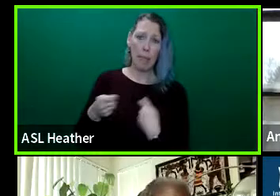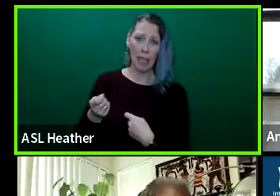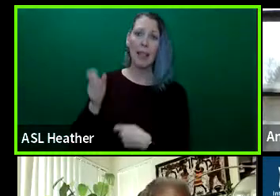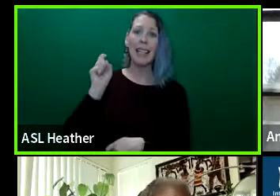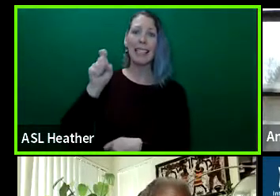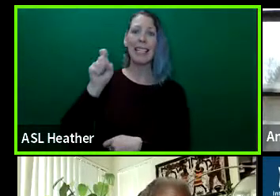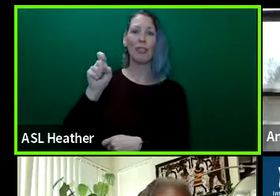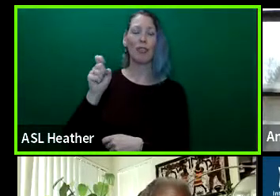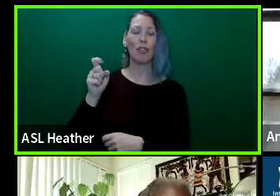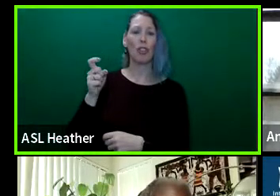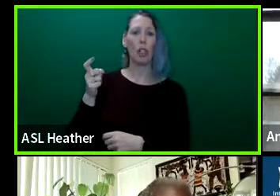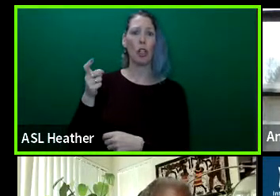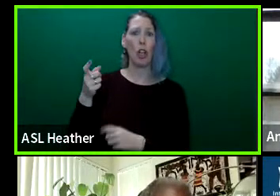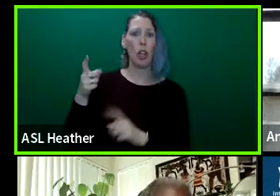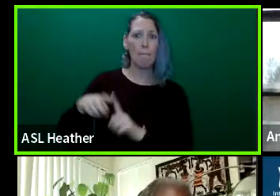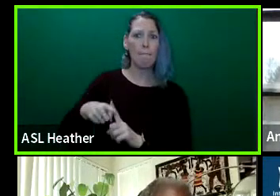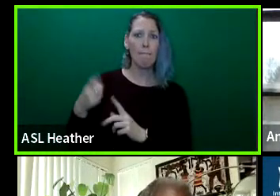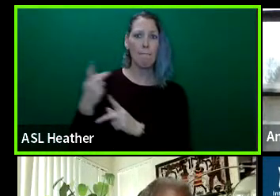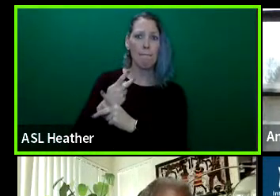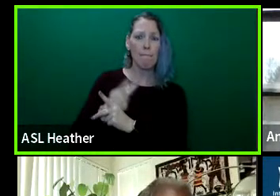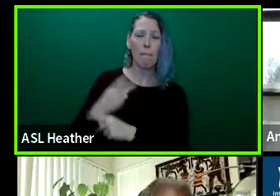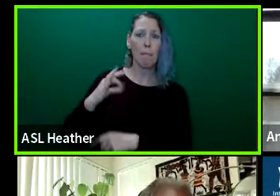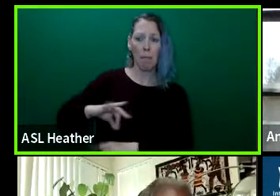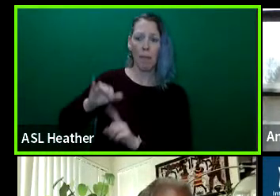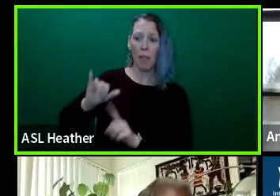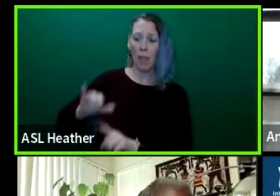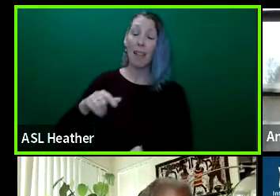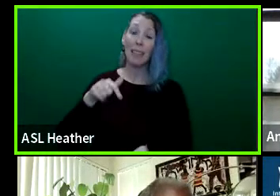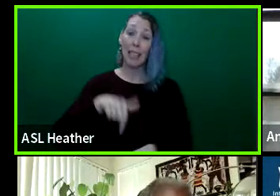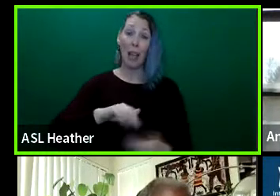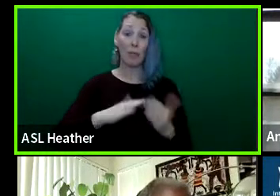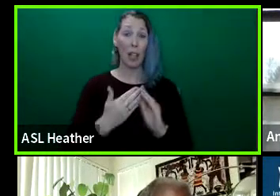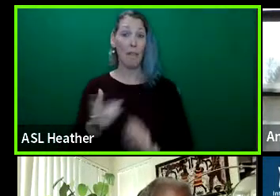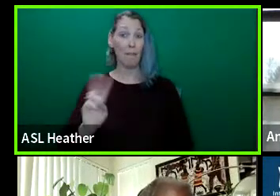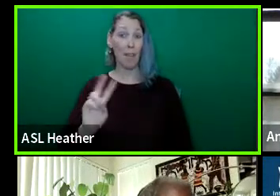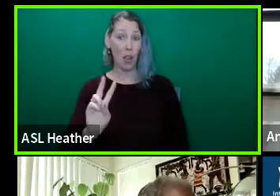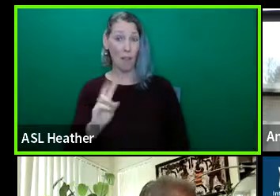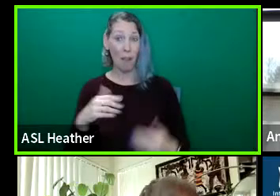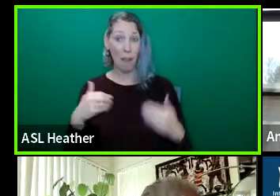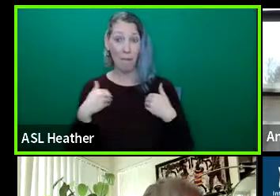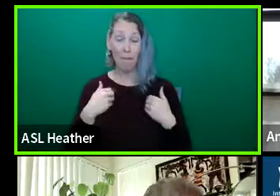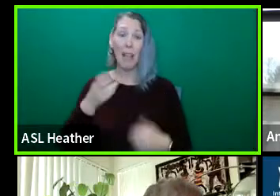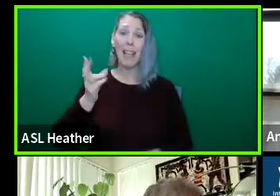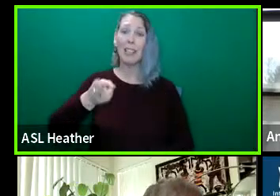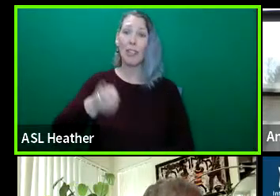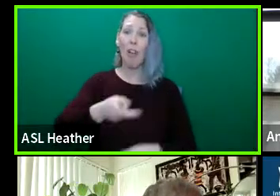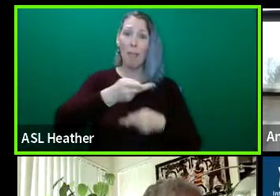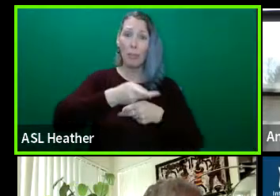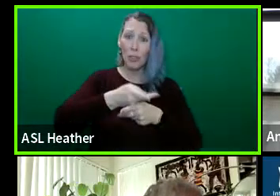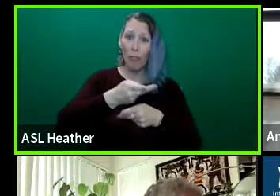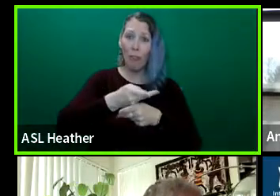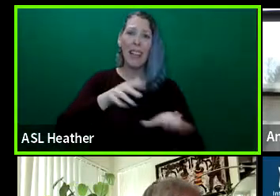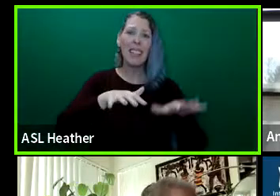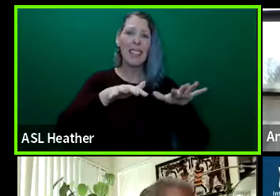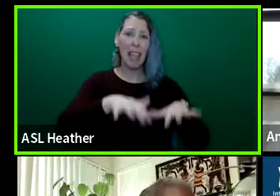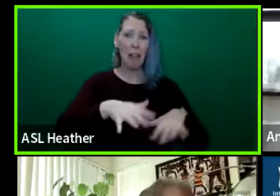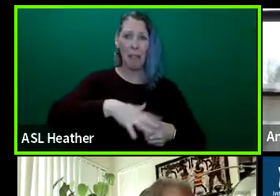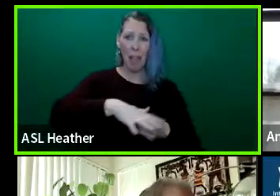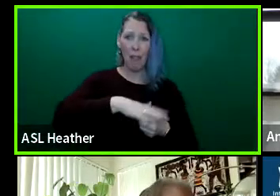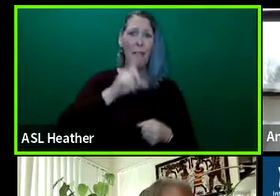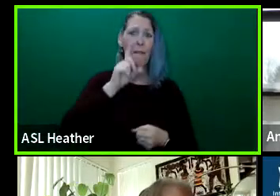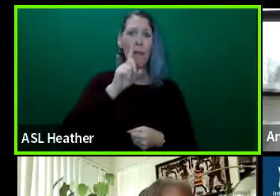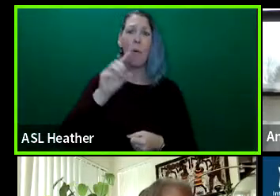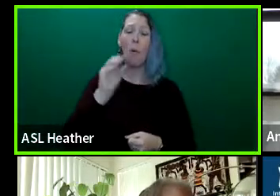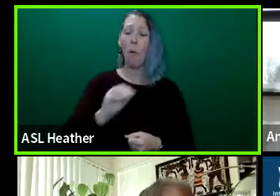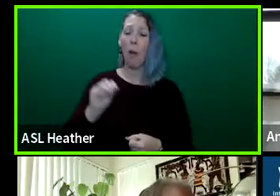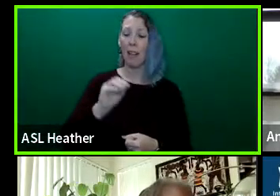optimize there. We have a central business district in downtown Vancouver. We have a historic reserve, which is the settlement area for the Oregon